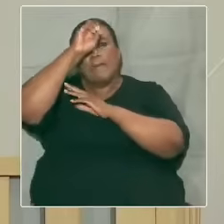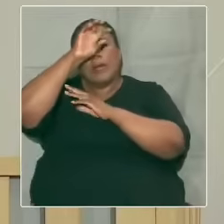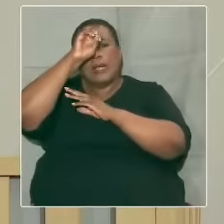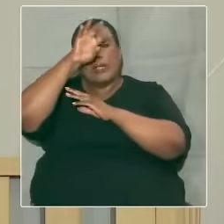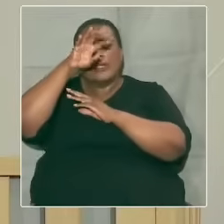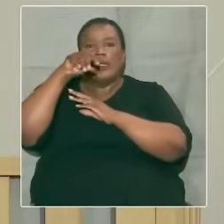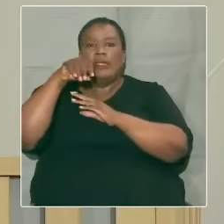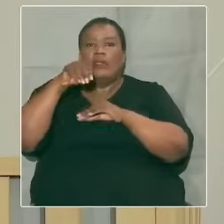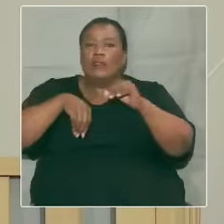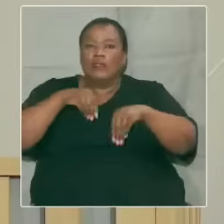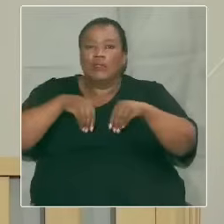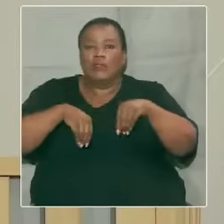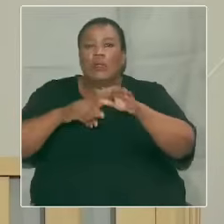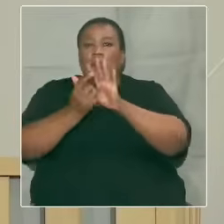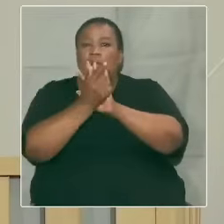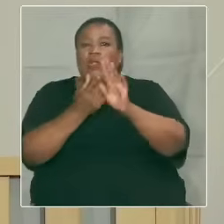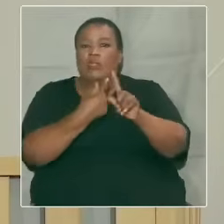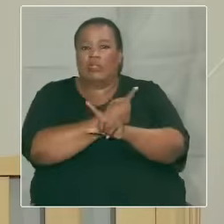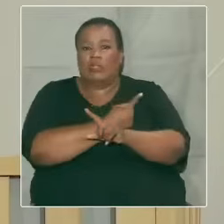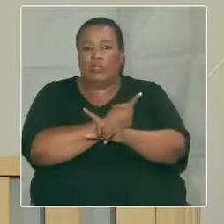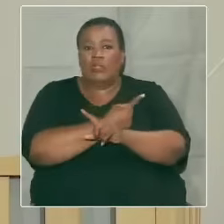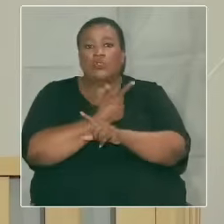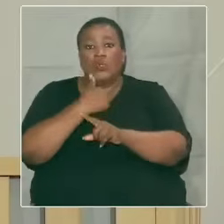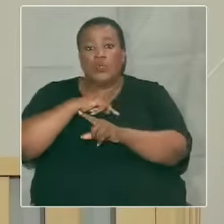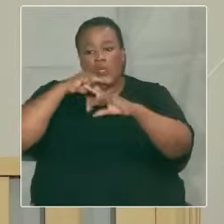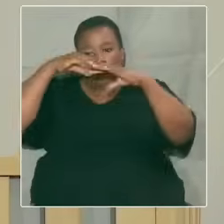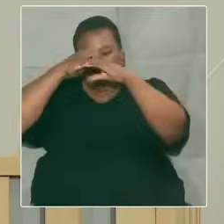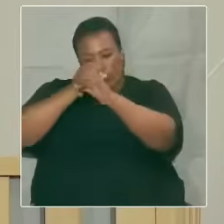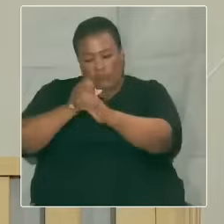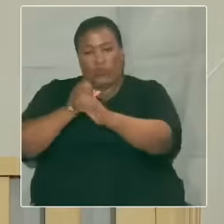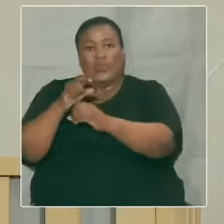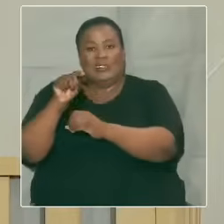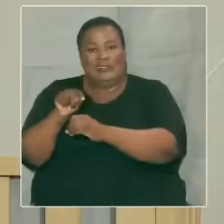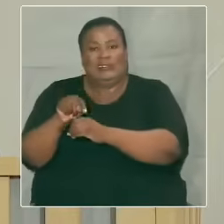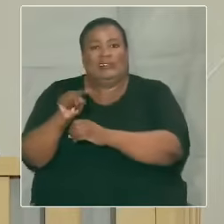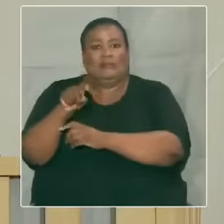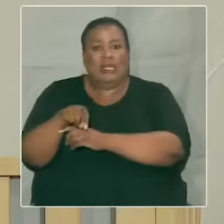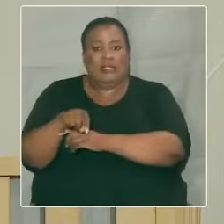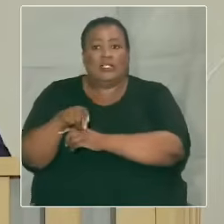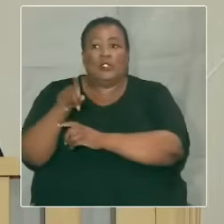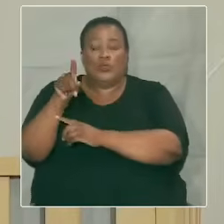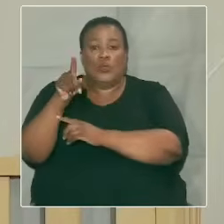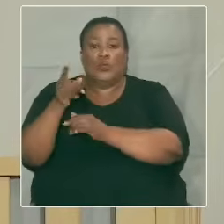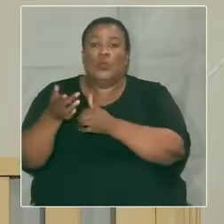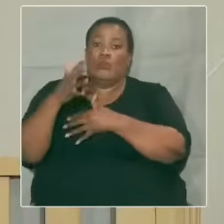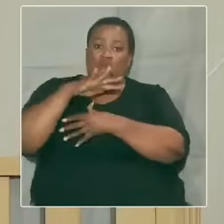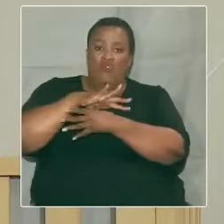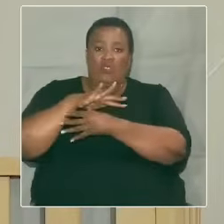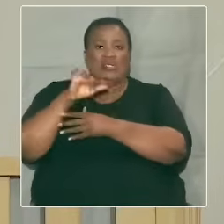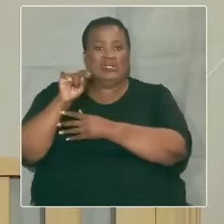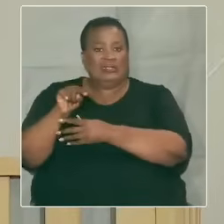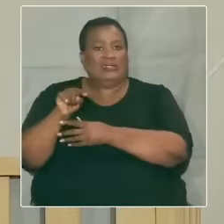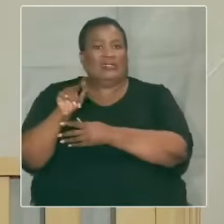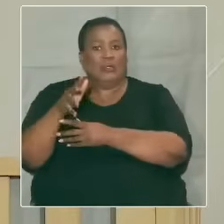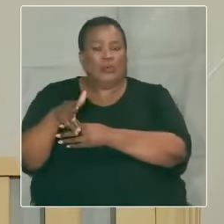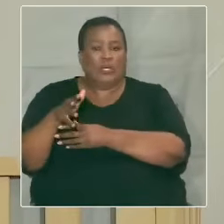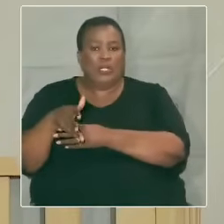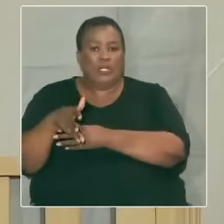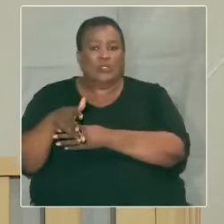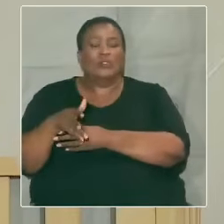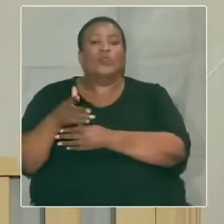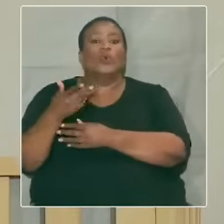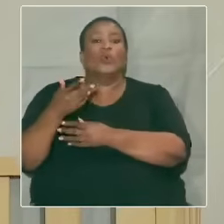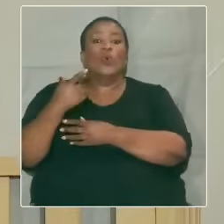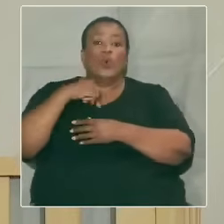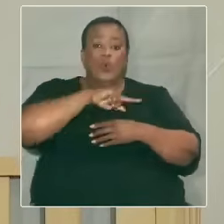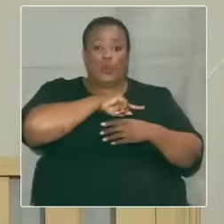do something about it. That is a direction. And we go and to deal with the